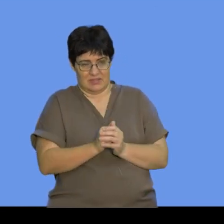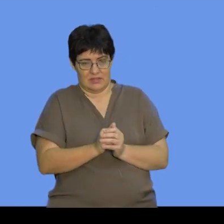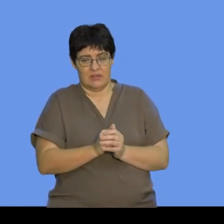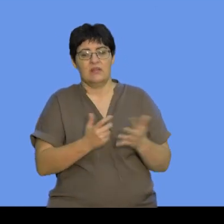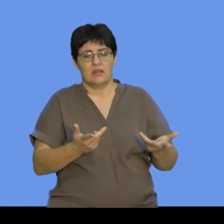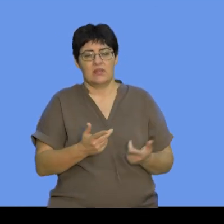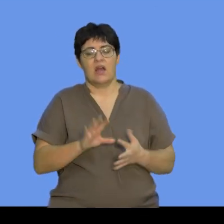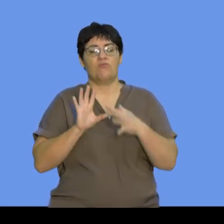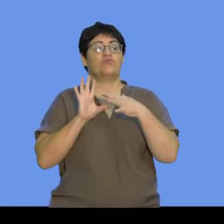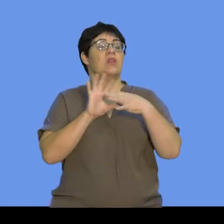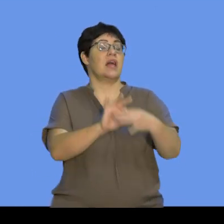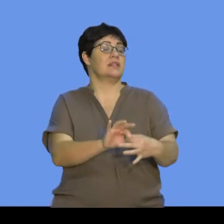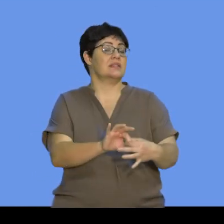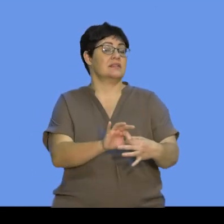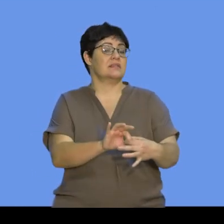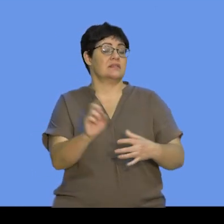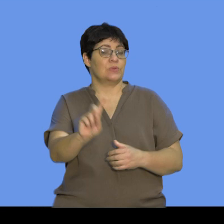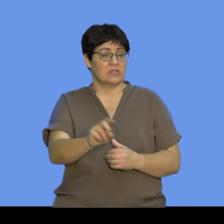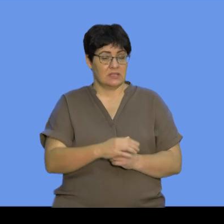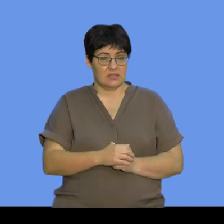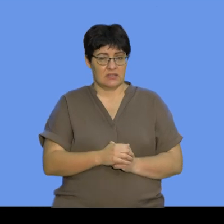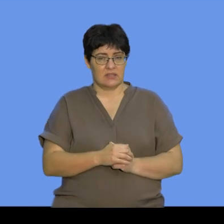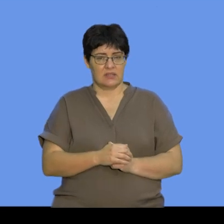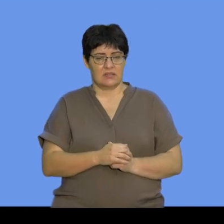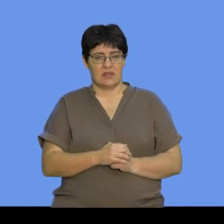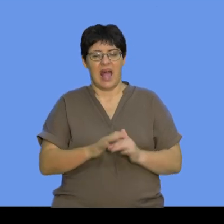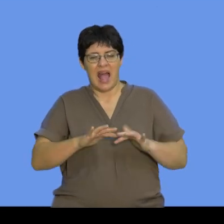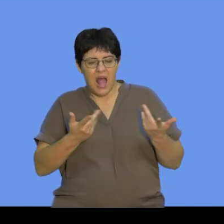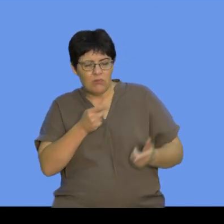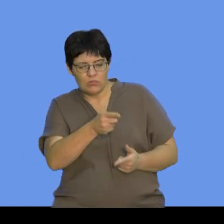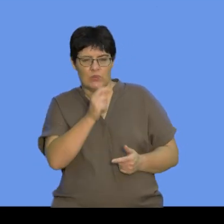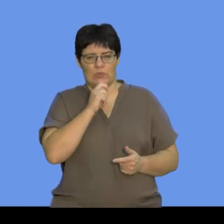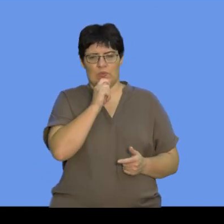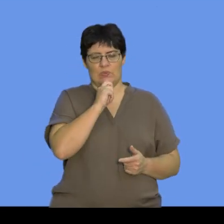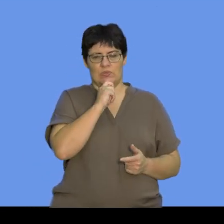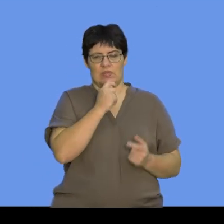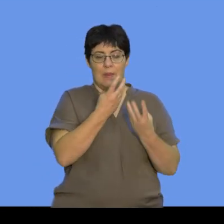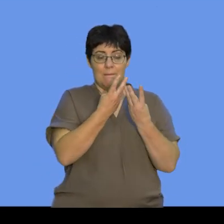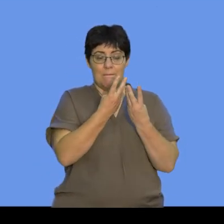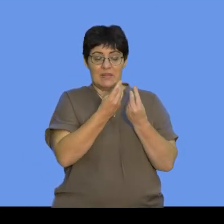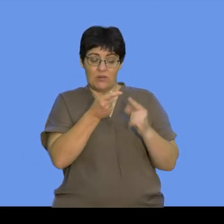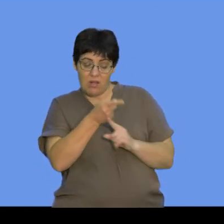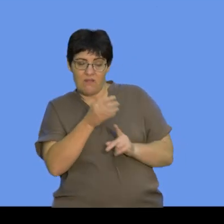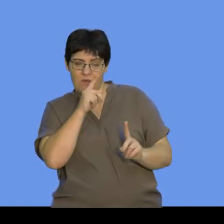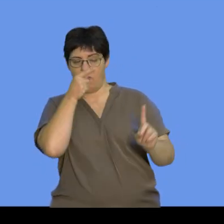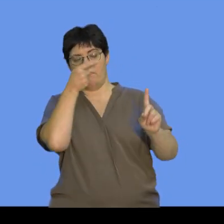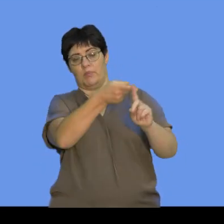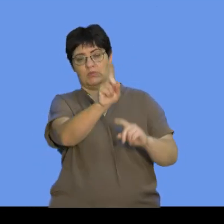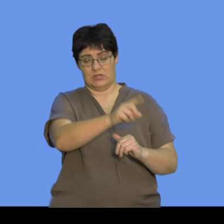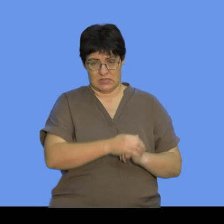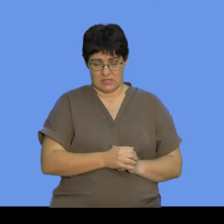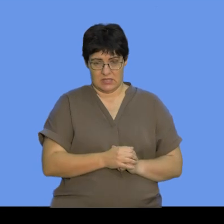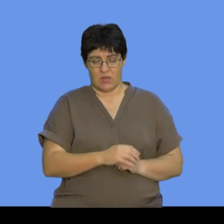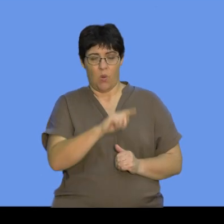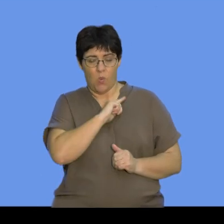think it relates a lot to, you know, the use of a type of material for a particular purpose, because it has to do with mass